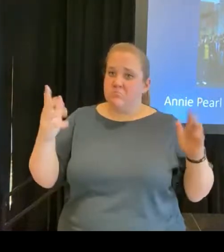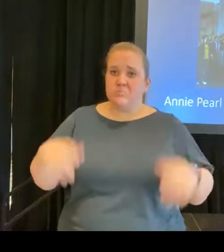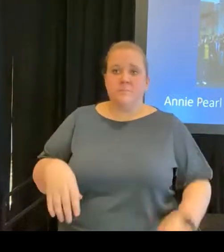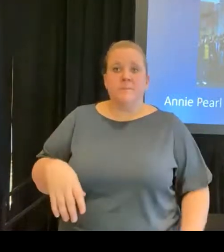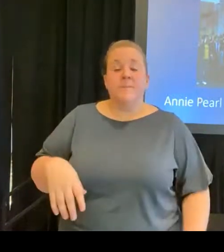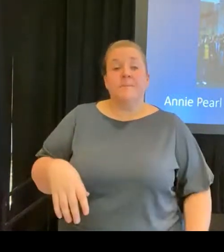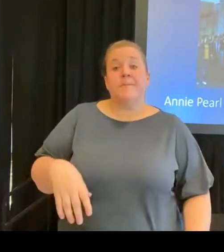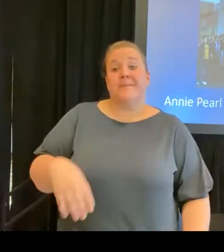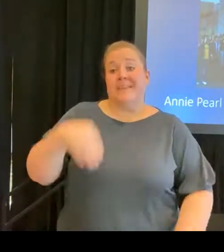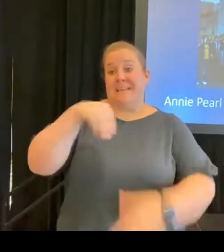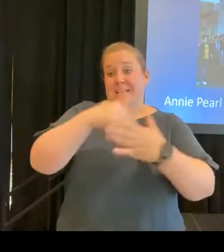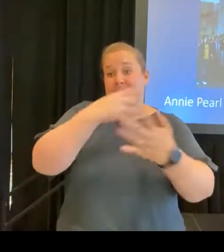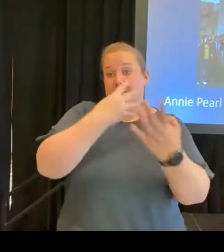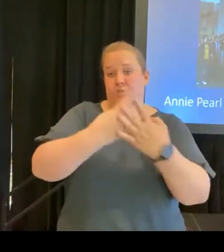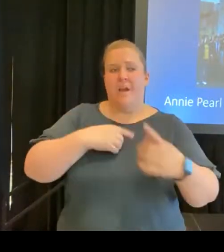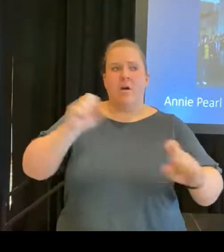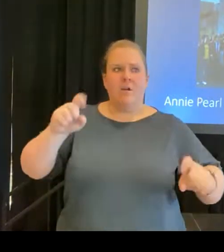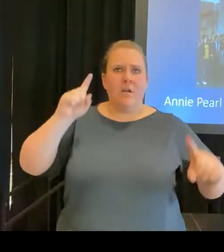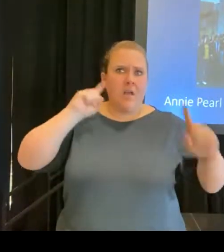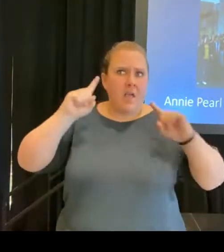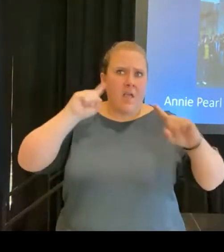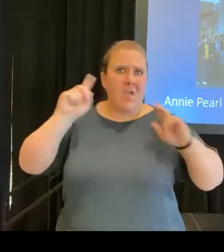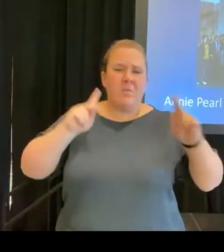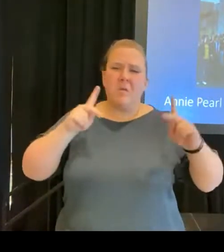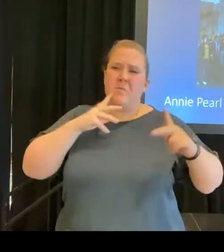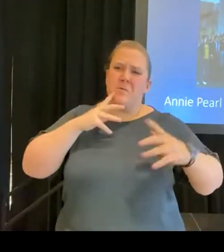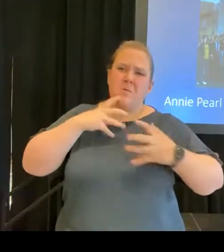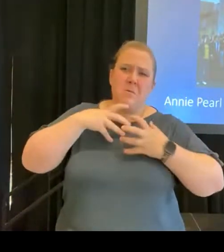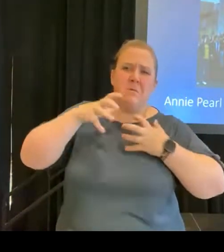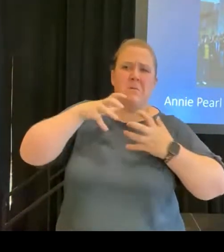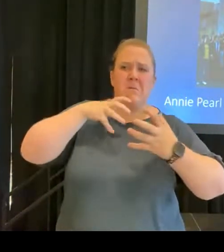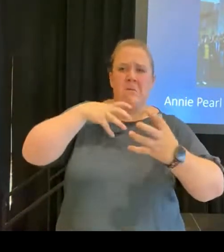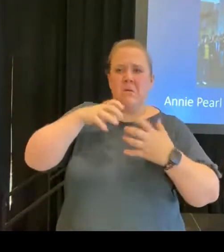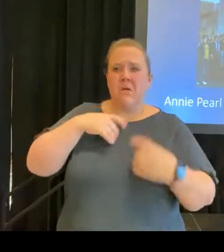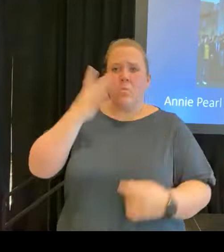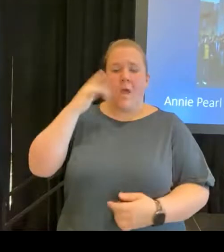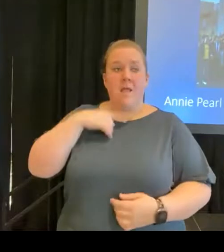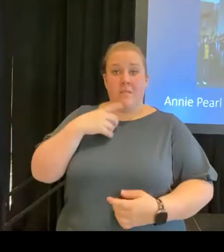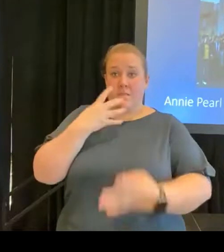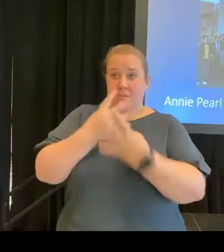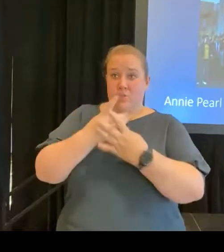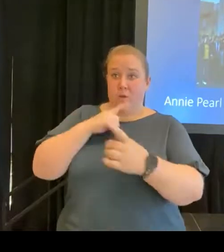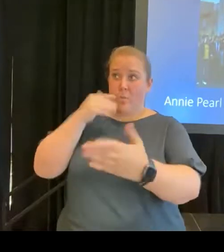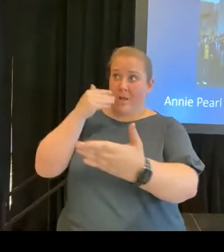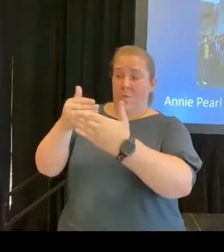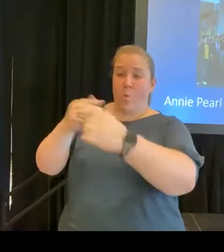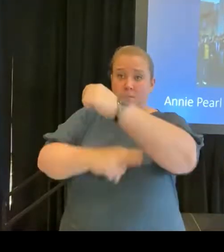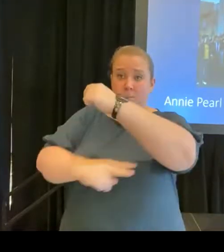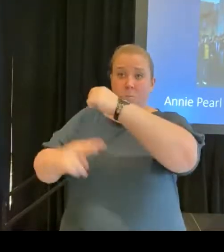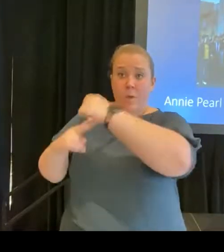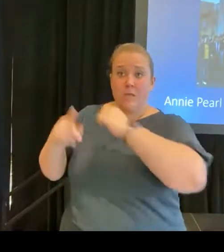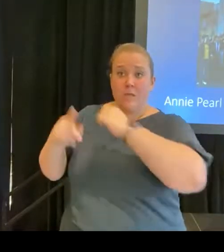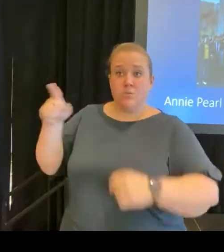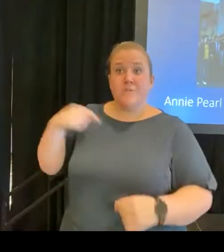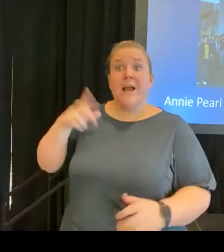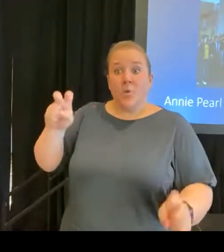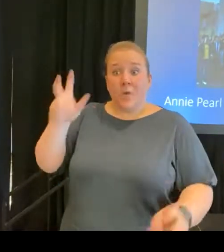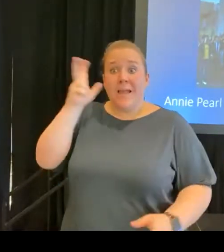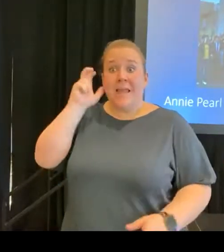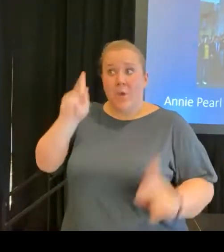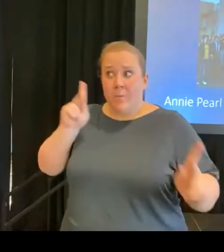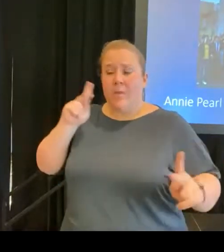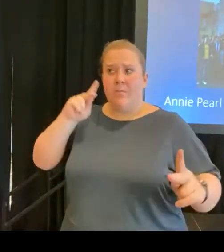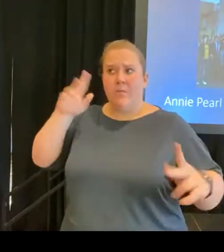But inside the jail, I could hear people moaning and grunting, because the jail is right close to where the bridge is. And I could hear all